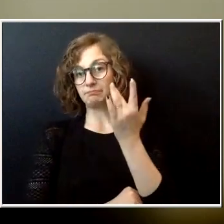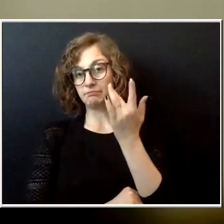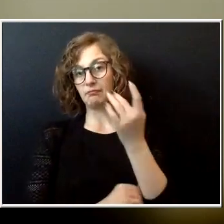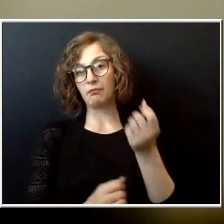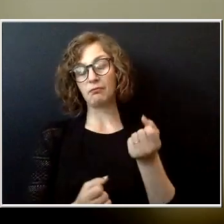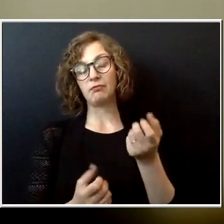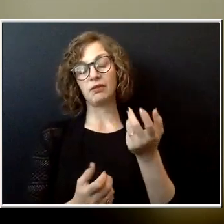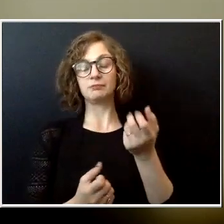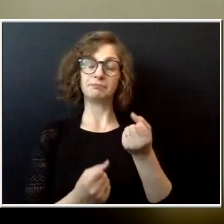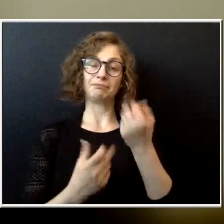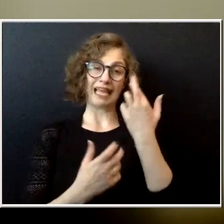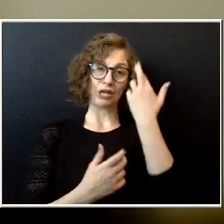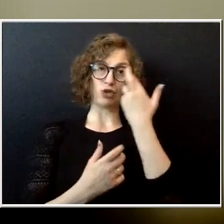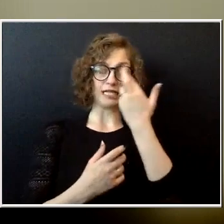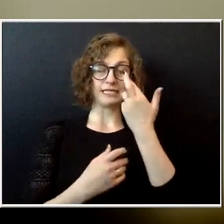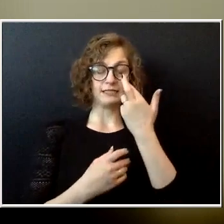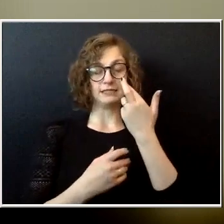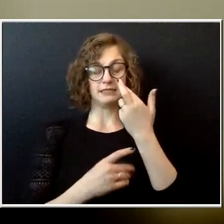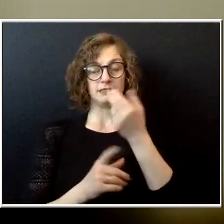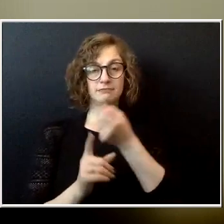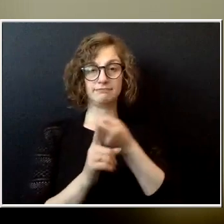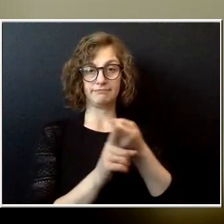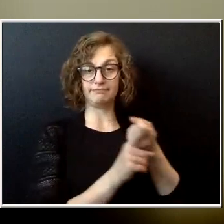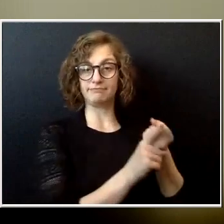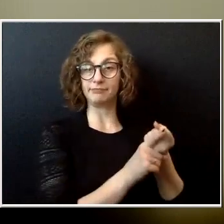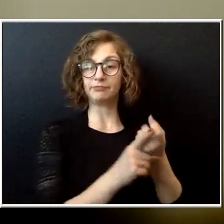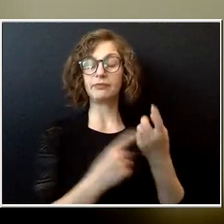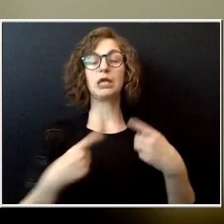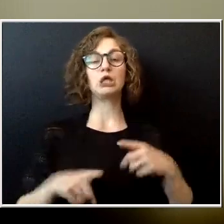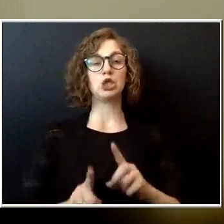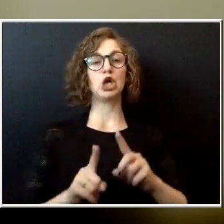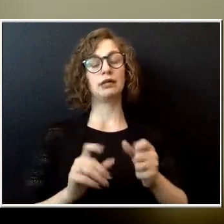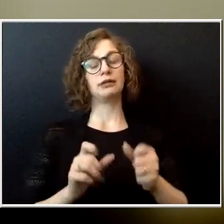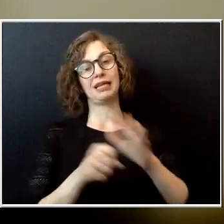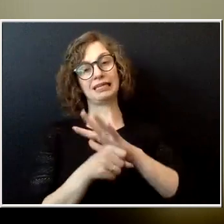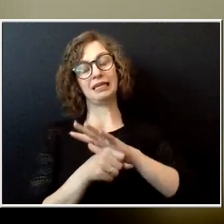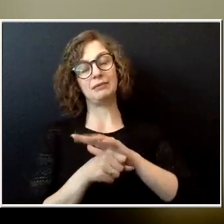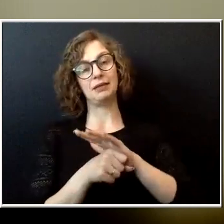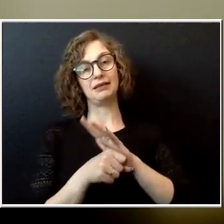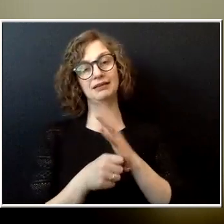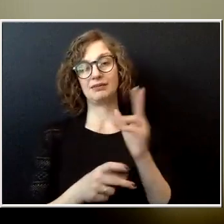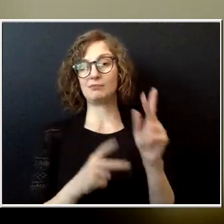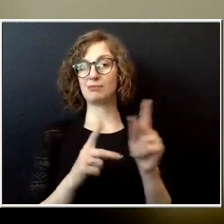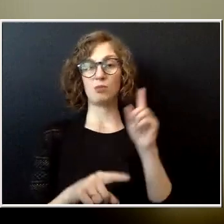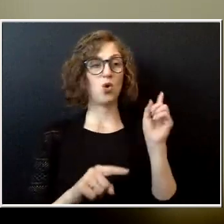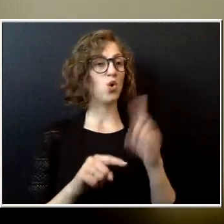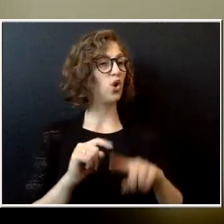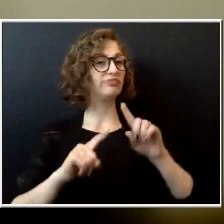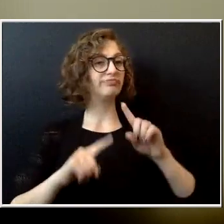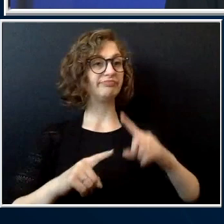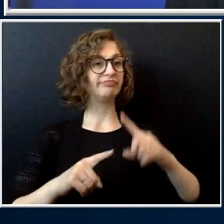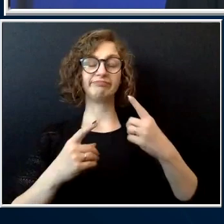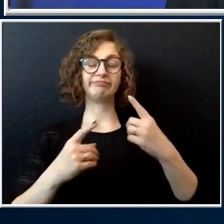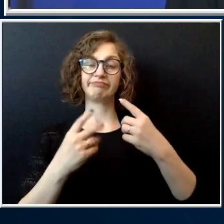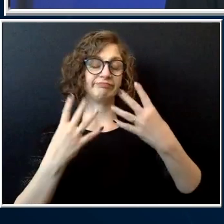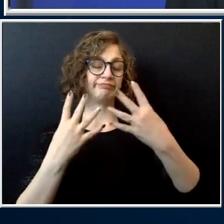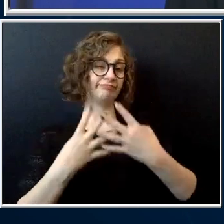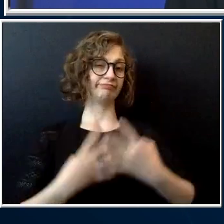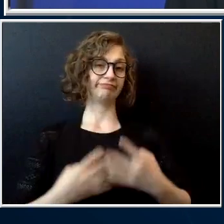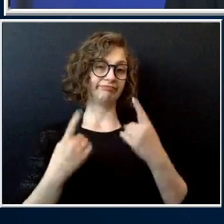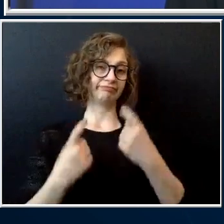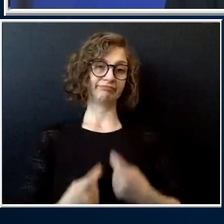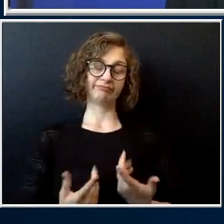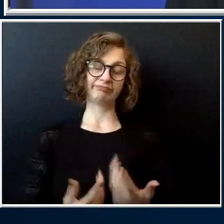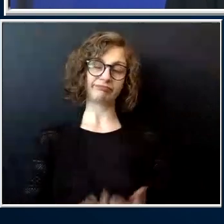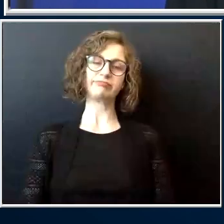multifactorial reasons, but during the pandemic where people just were not able to get to their screening as they should have. All right, let's get to